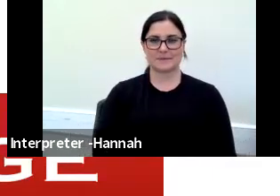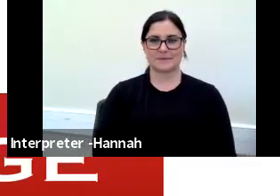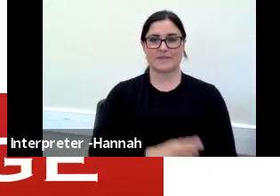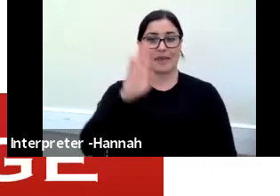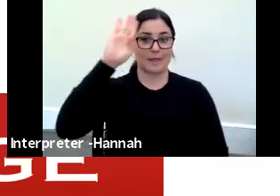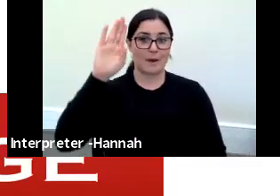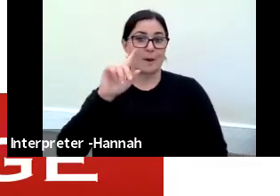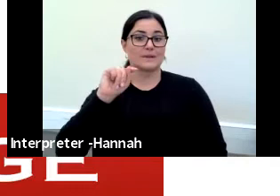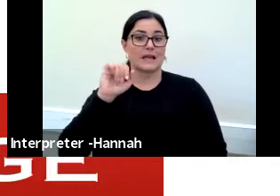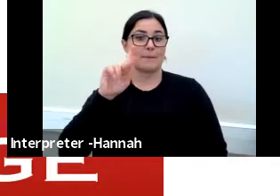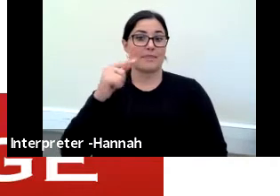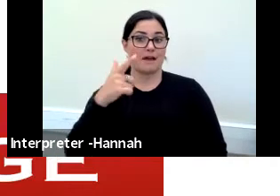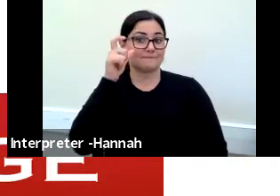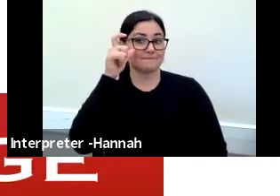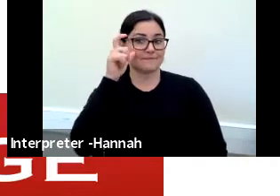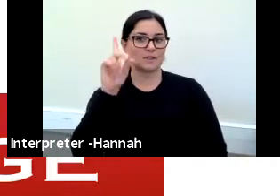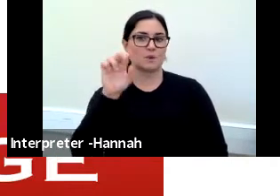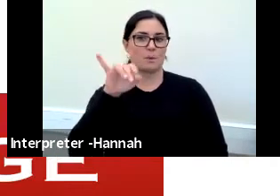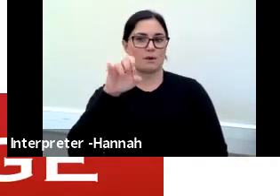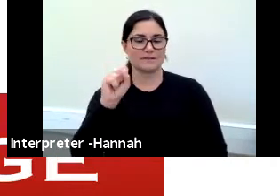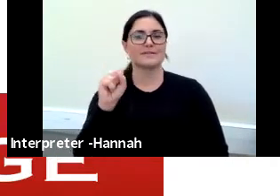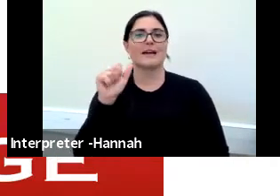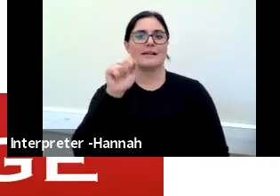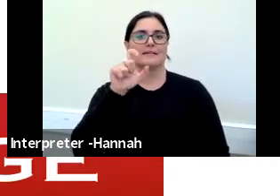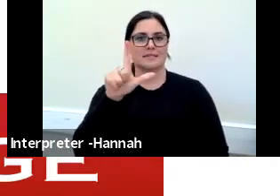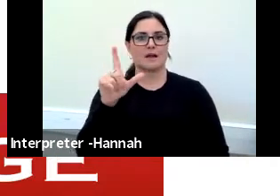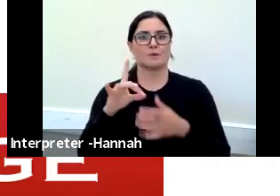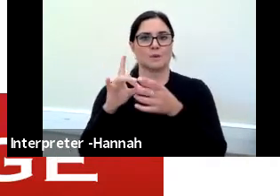Hello, I'm Tabitha Dubois. I'm the sign language interpreting coordinator for the district.